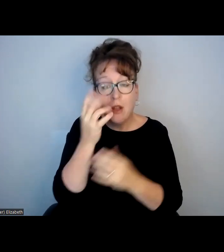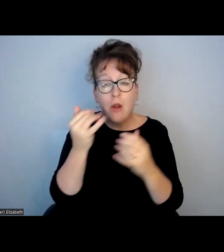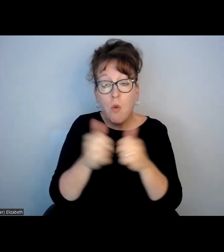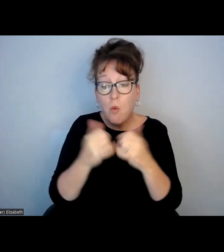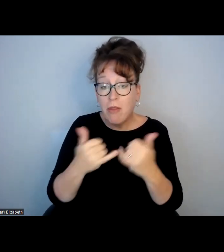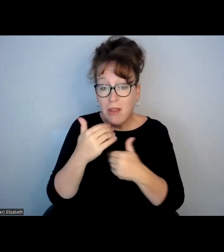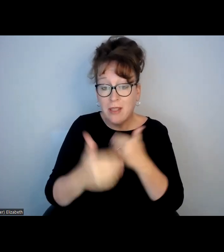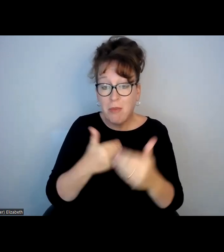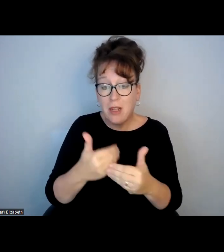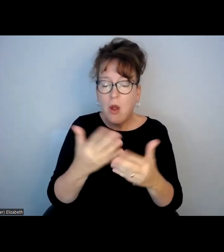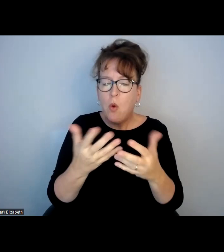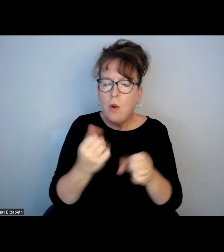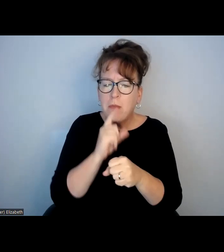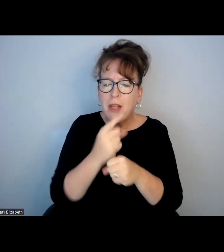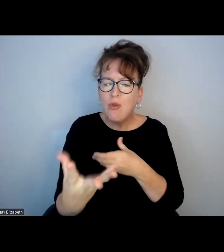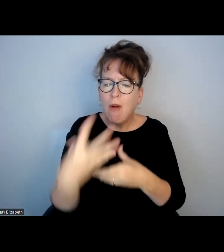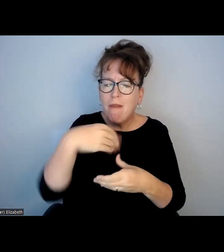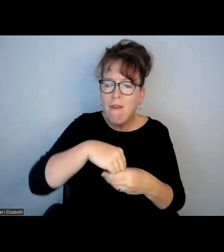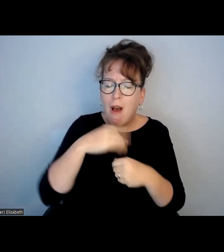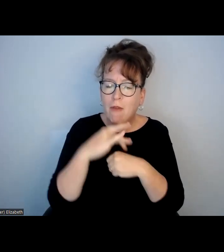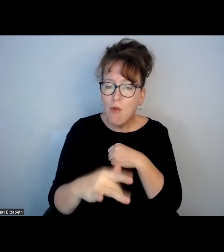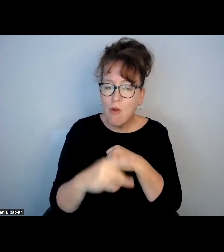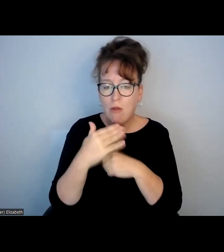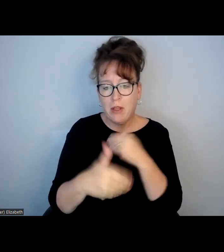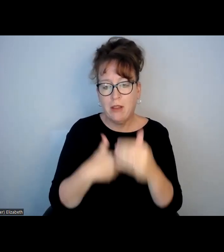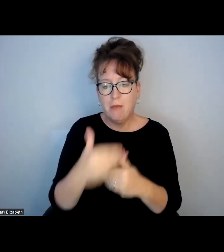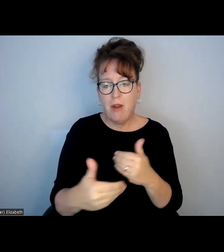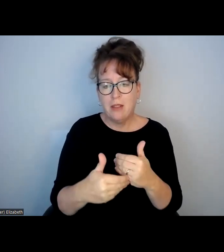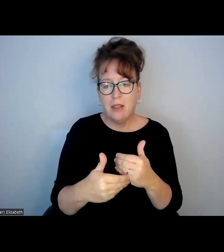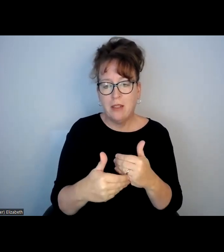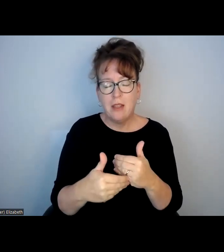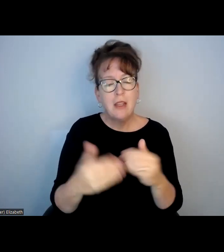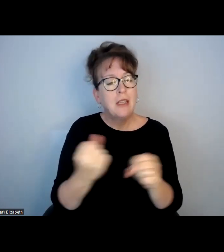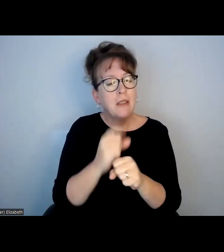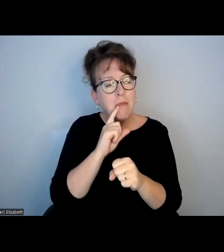they're engaged early in the process, that they have clear